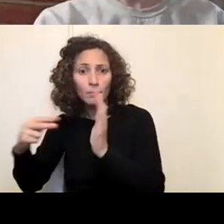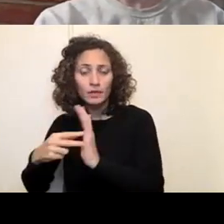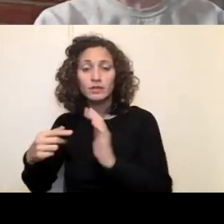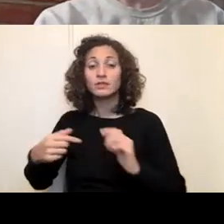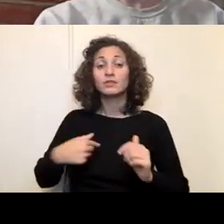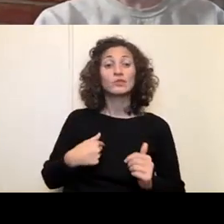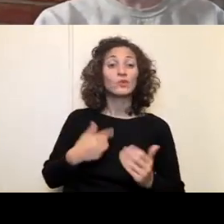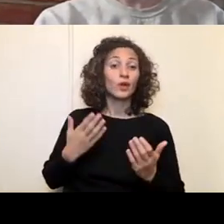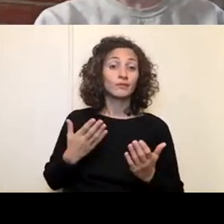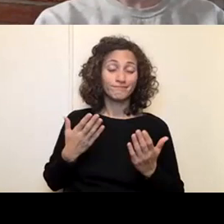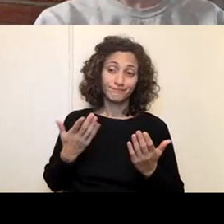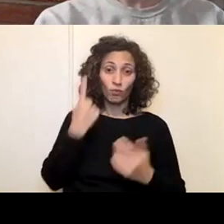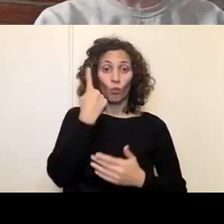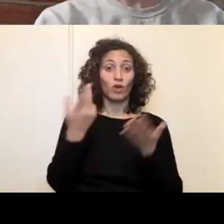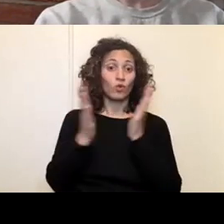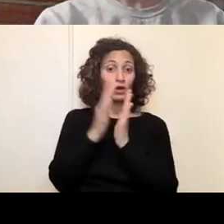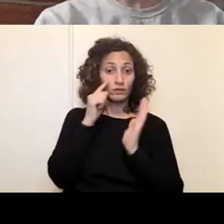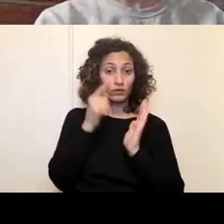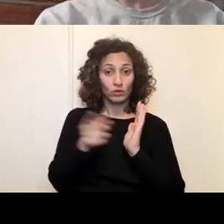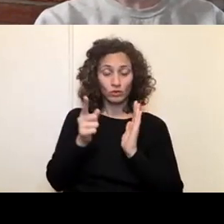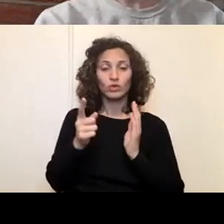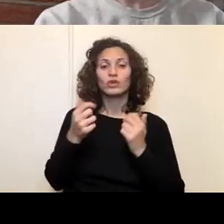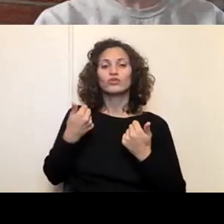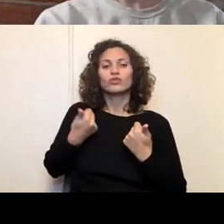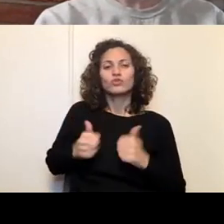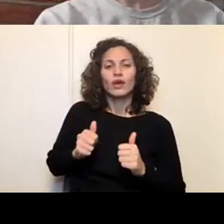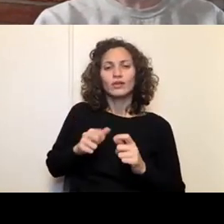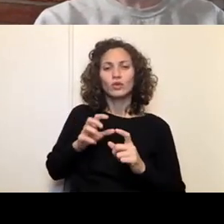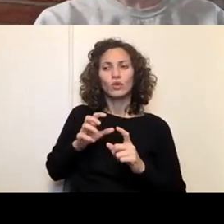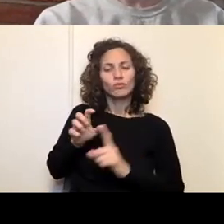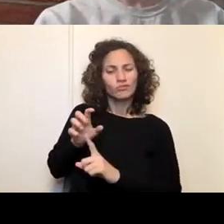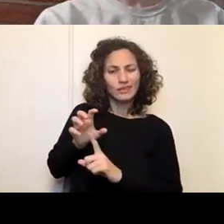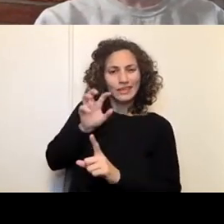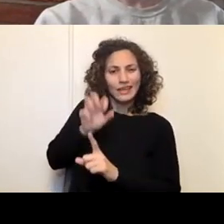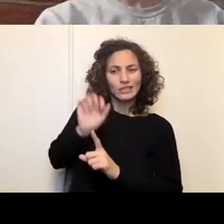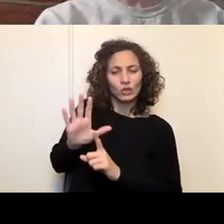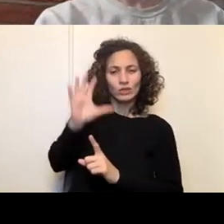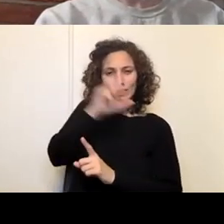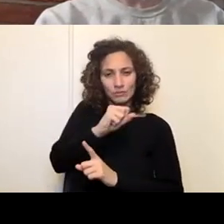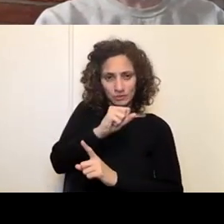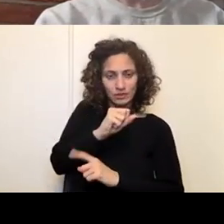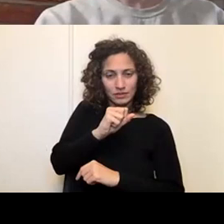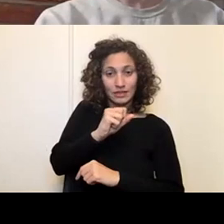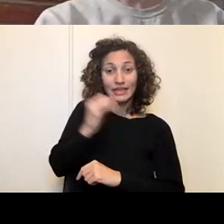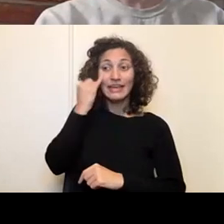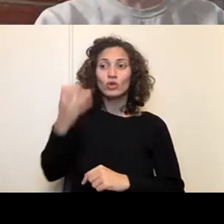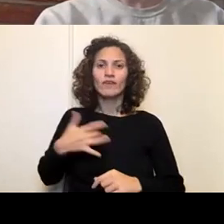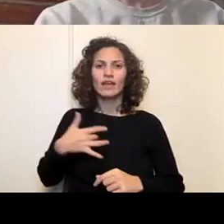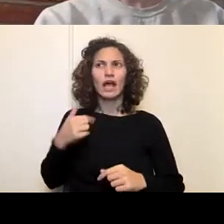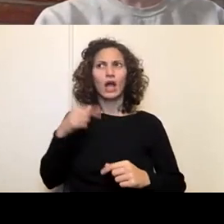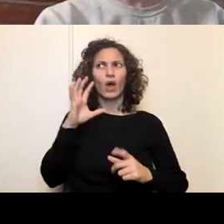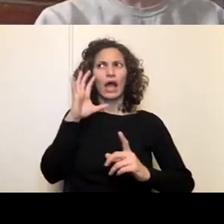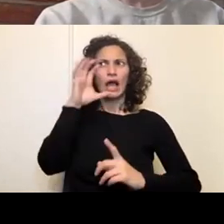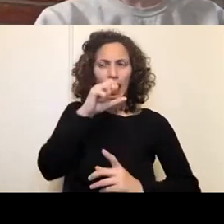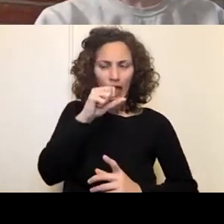you try to catch your assumptions. If you feel yourself making an assumption about something